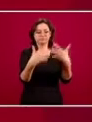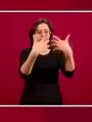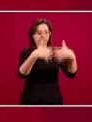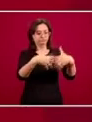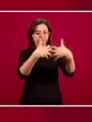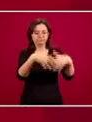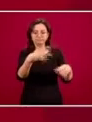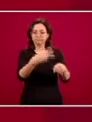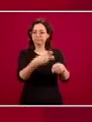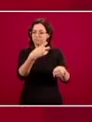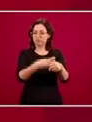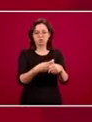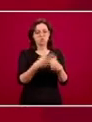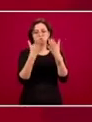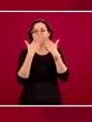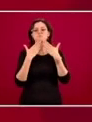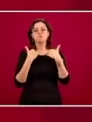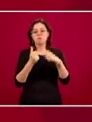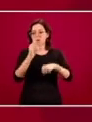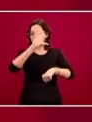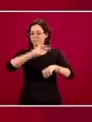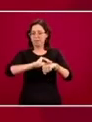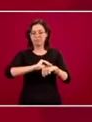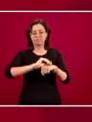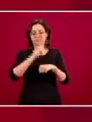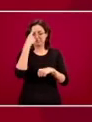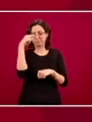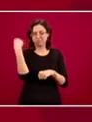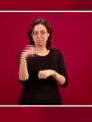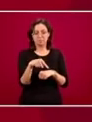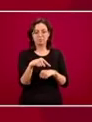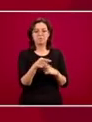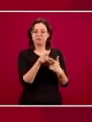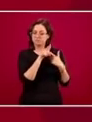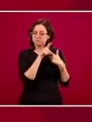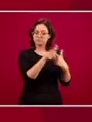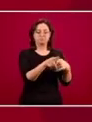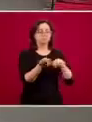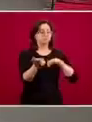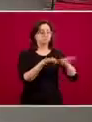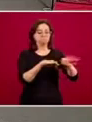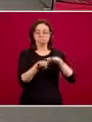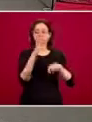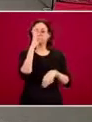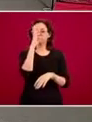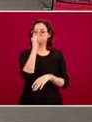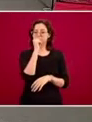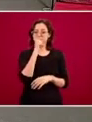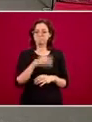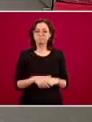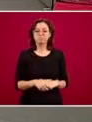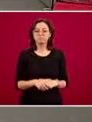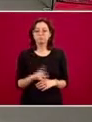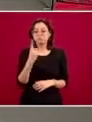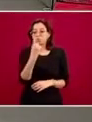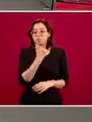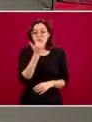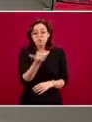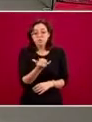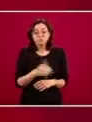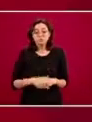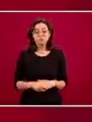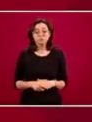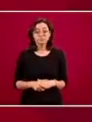The beer industry is not authorized to restart production. It's a